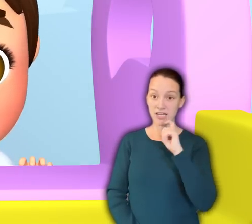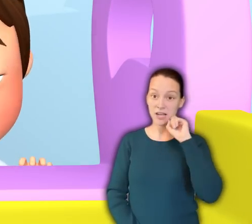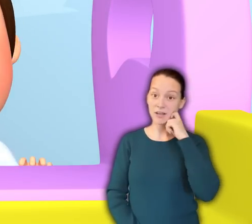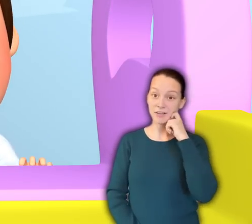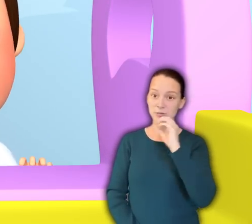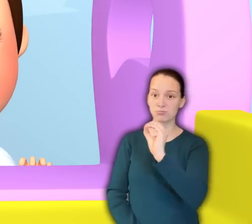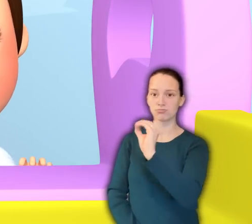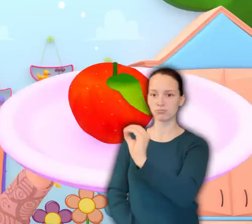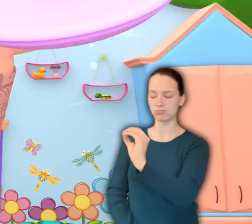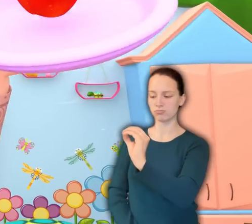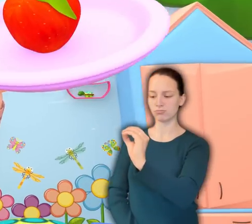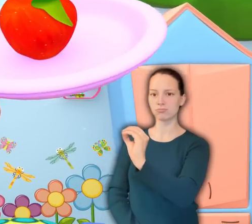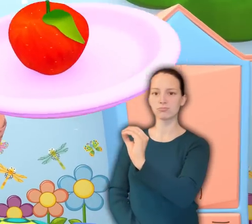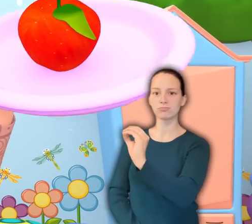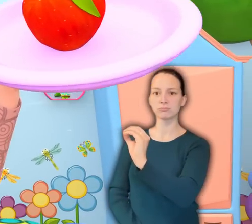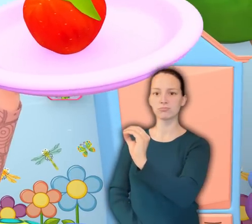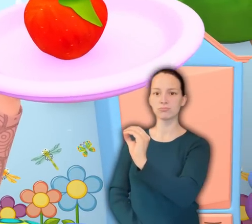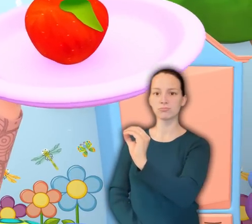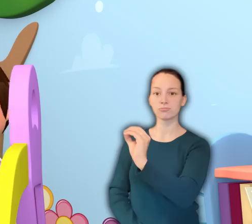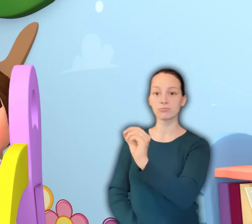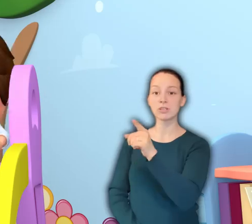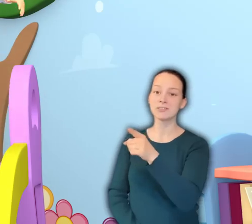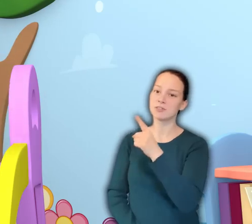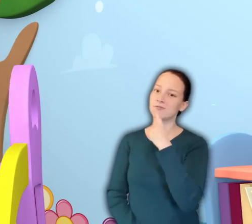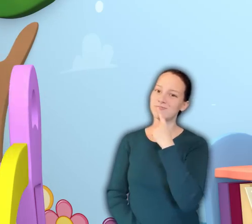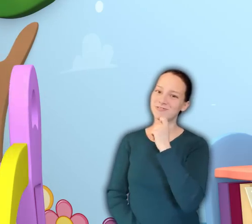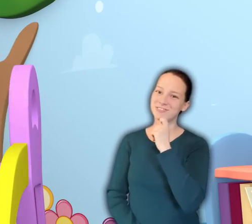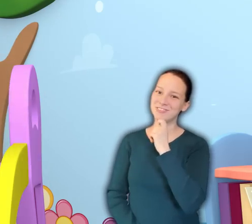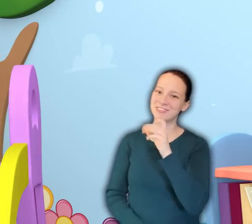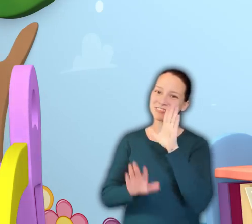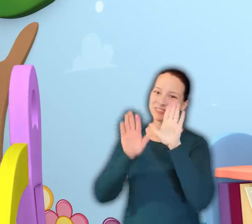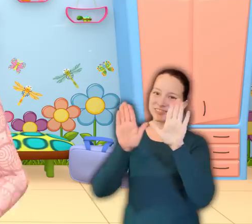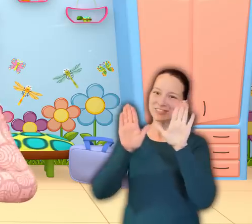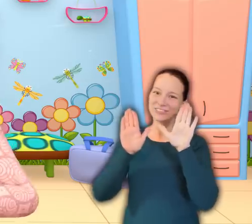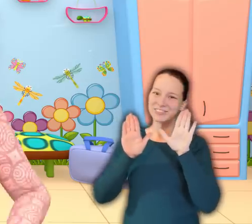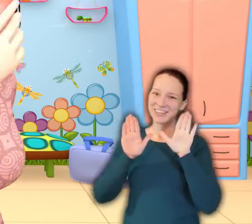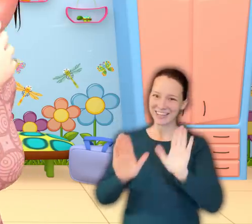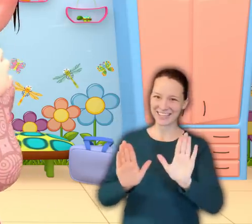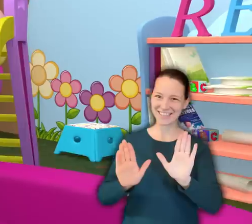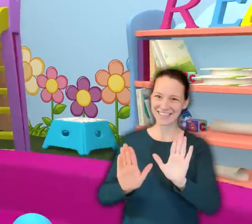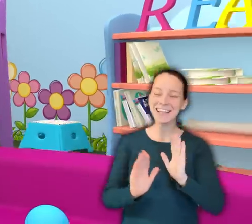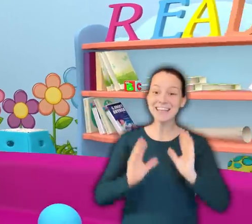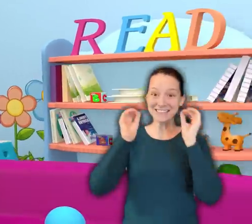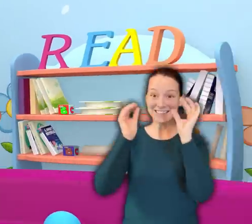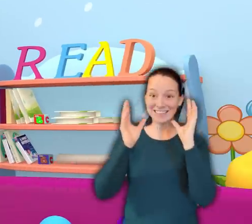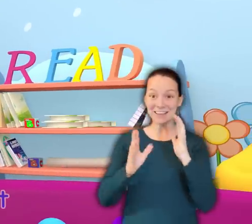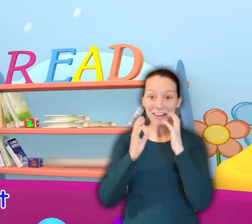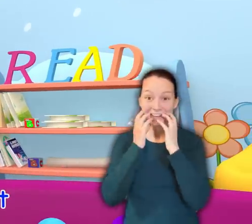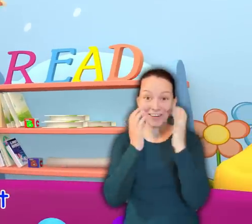one red apple was on my plate also red and also